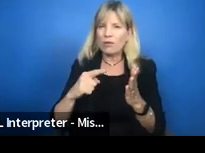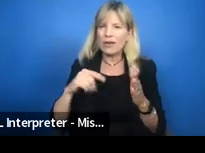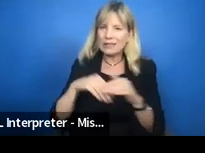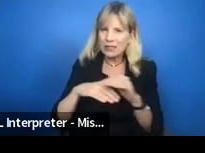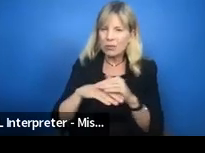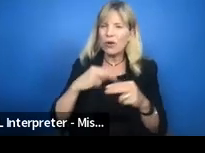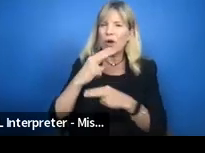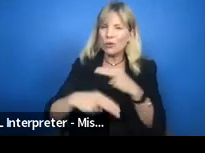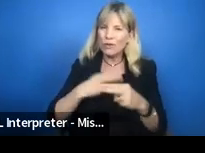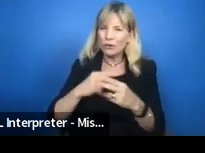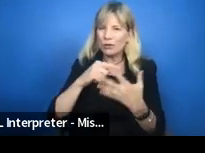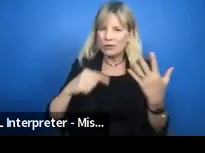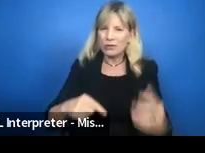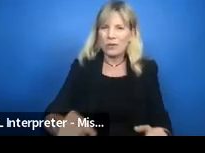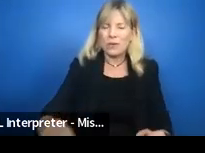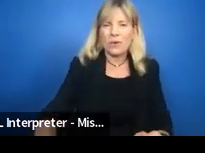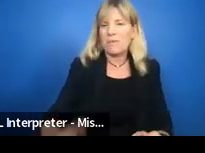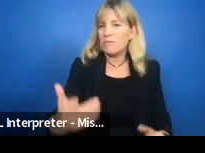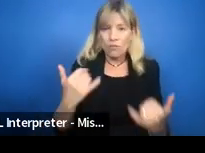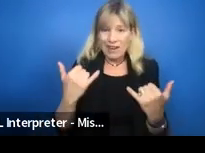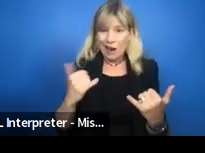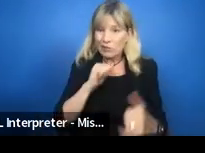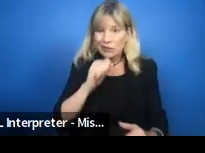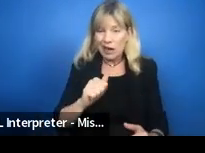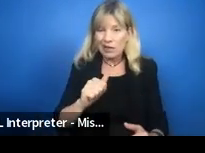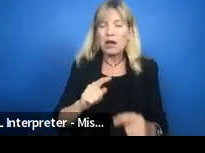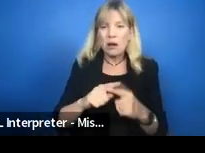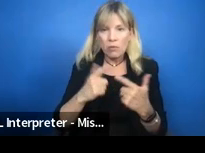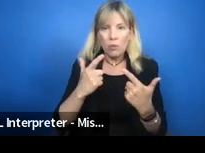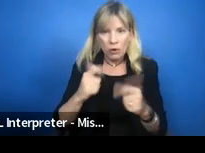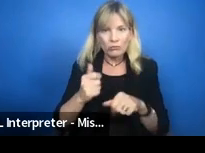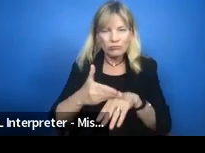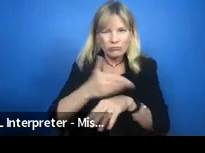universal, which it's not now, but we're working on it.